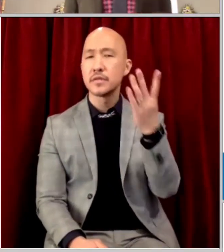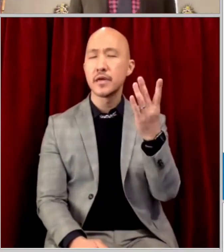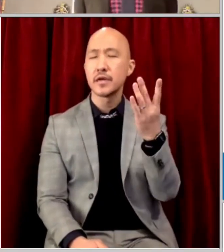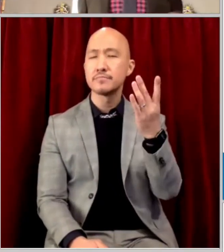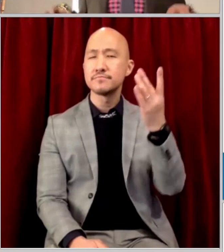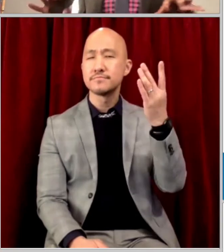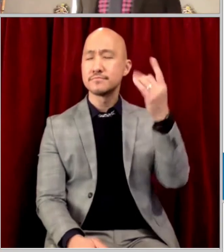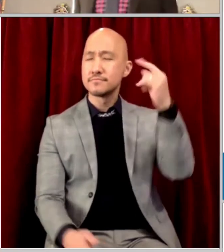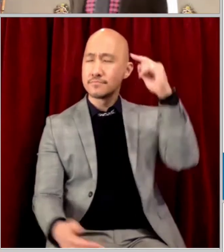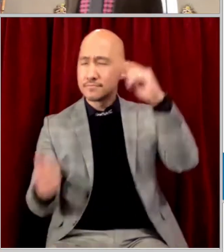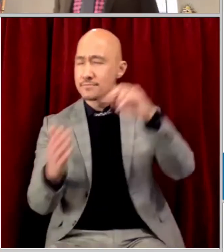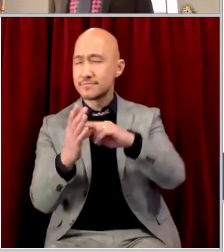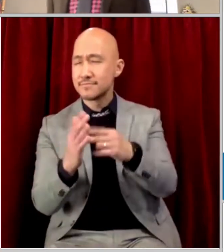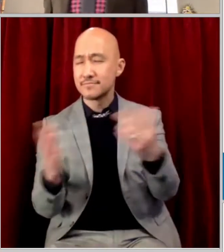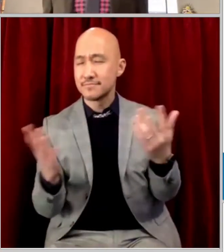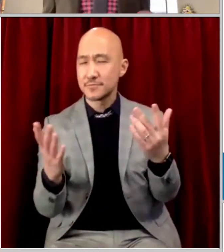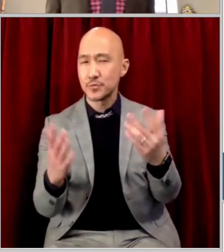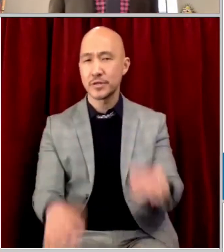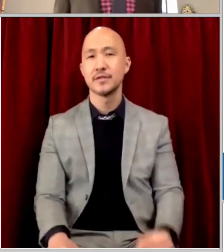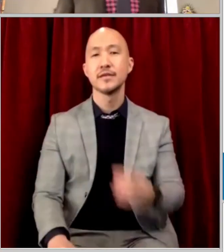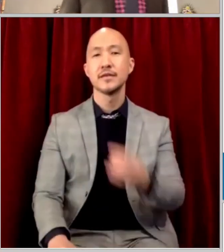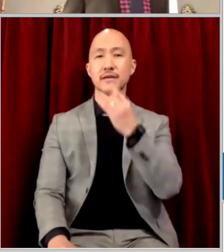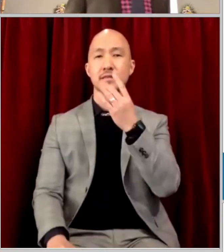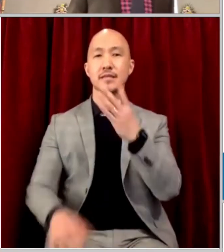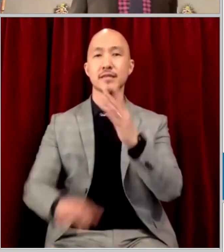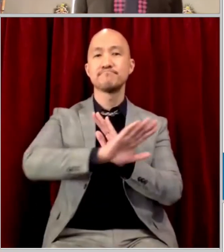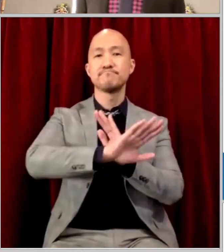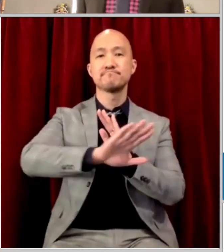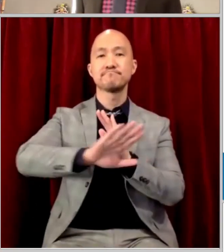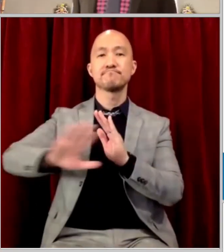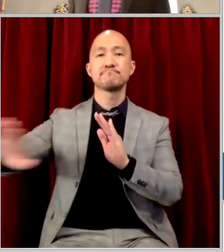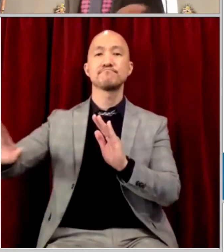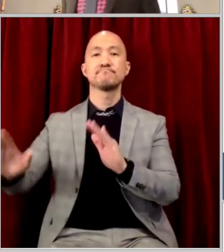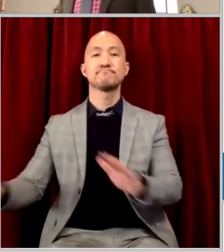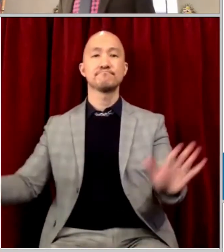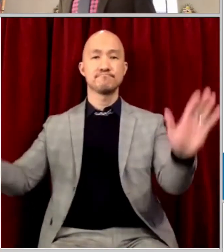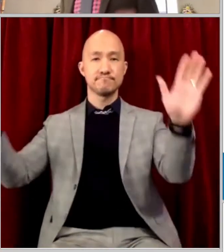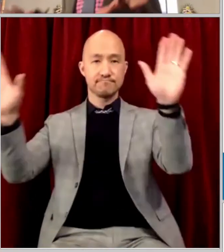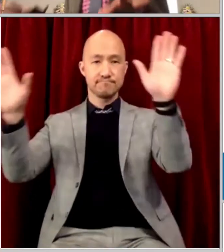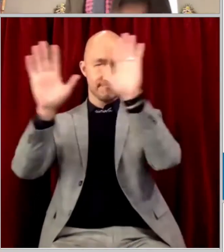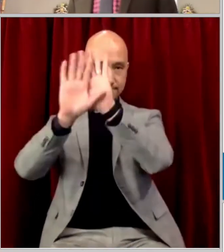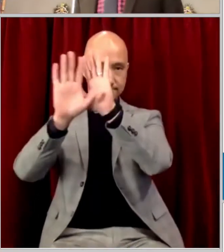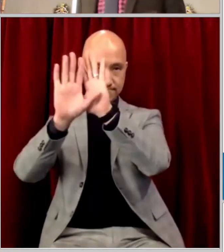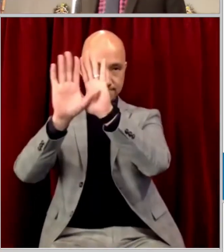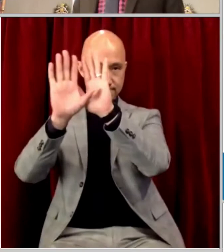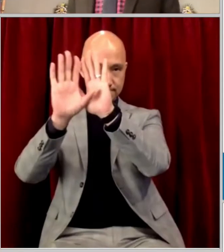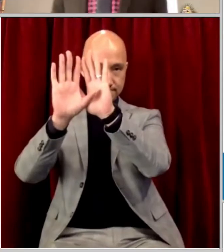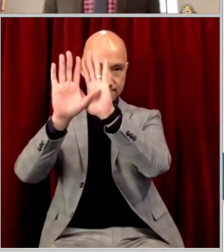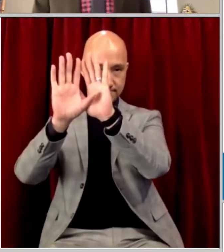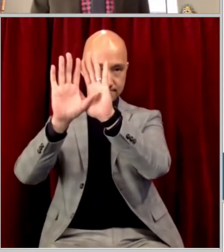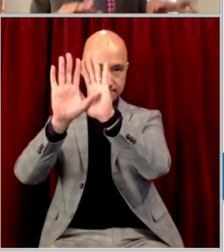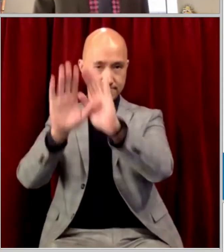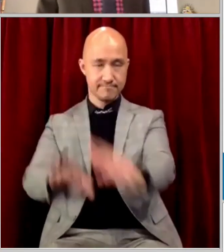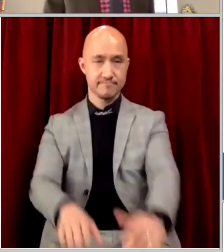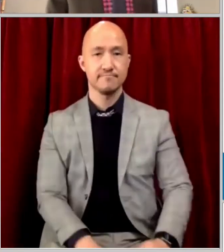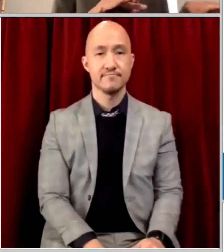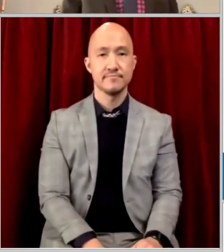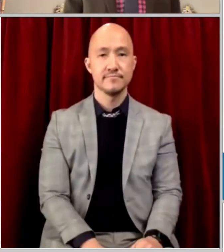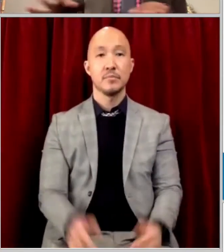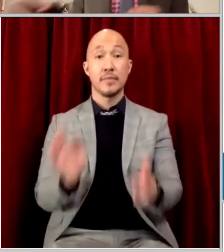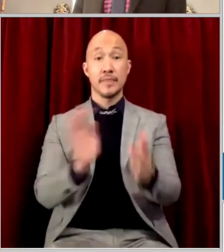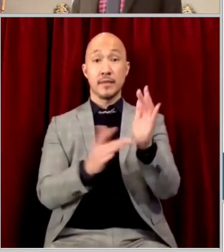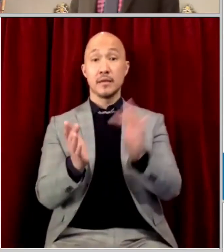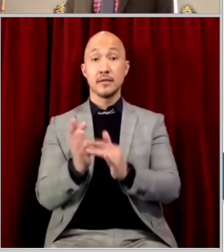And one powerful connection here, as we look at John 8:12, Jesus himself says that I